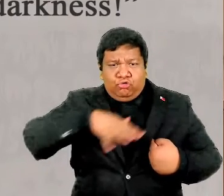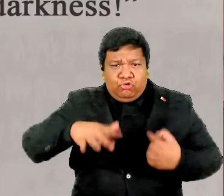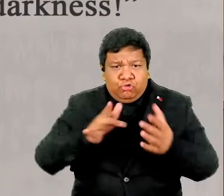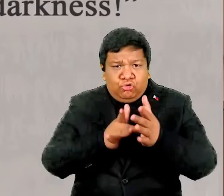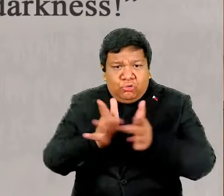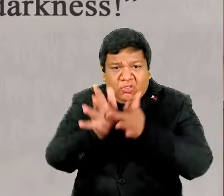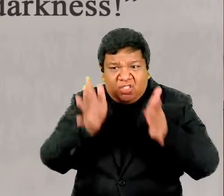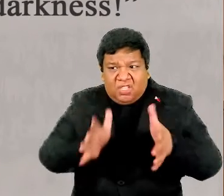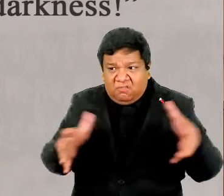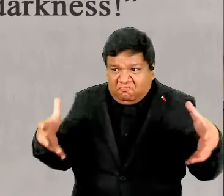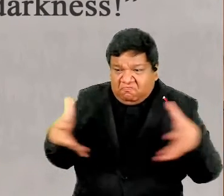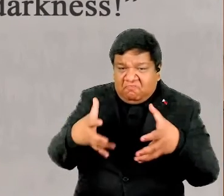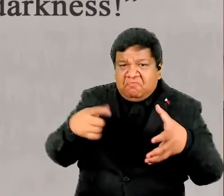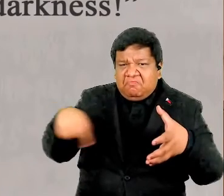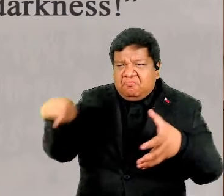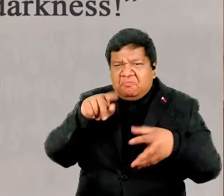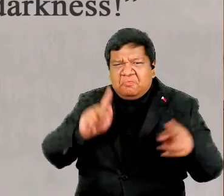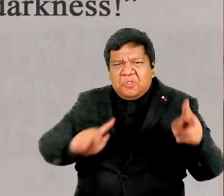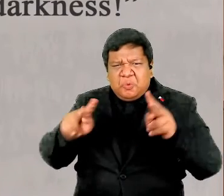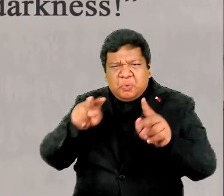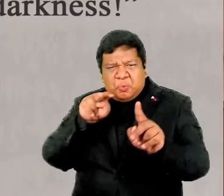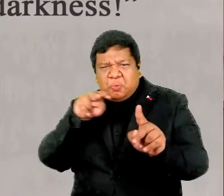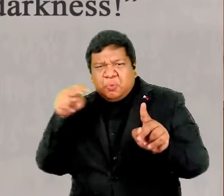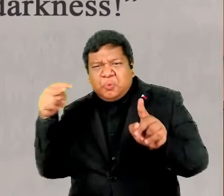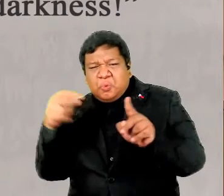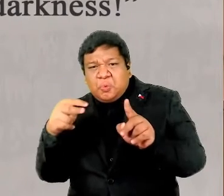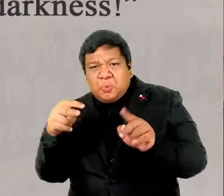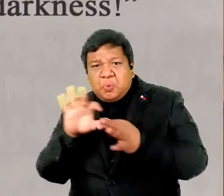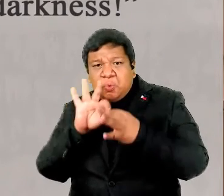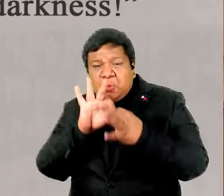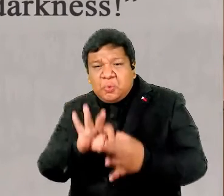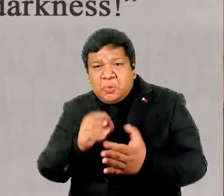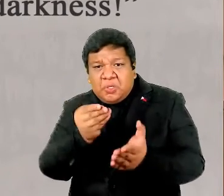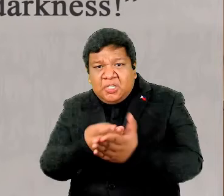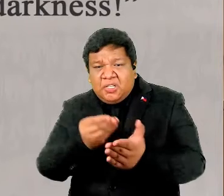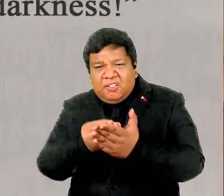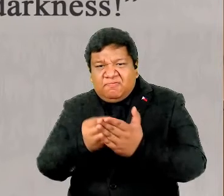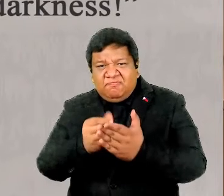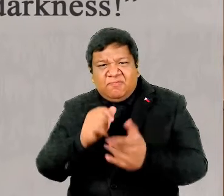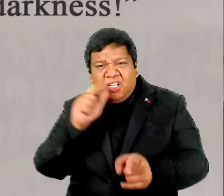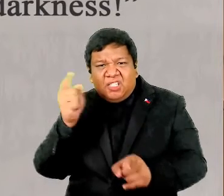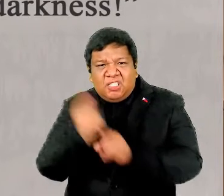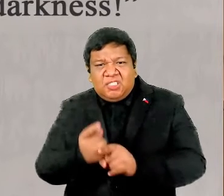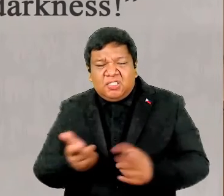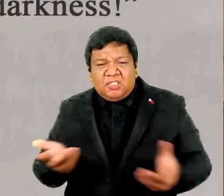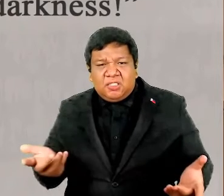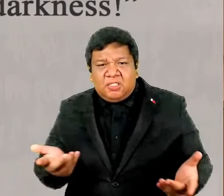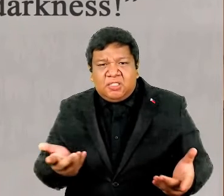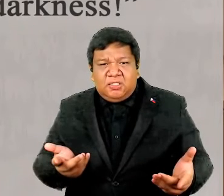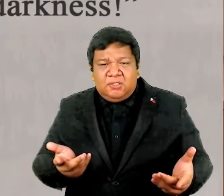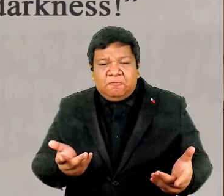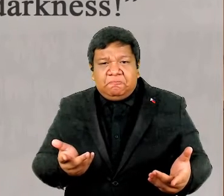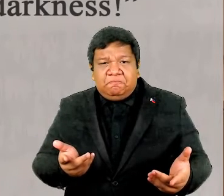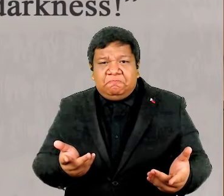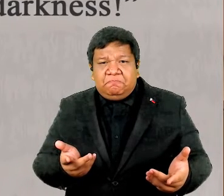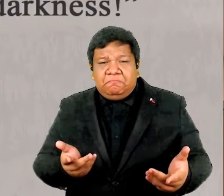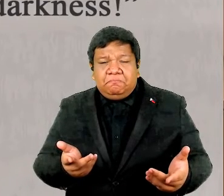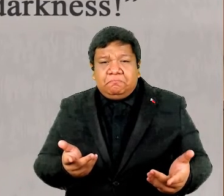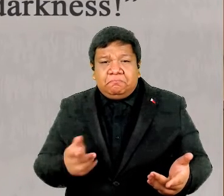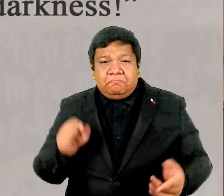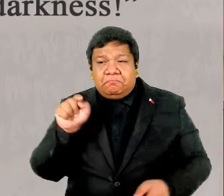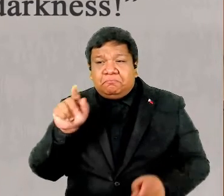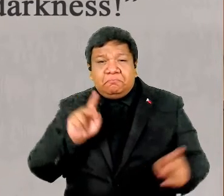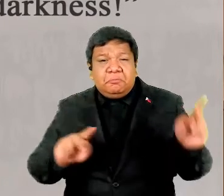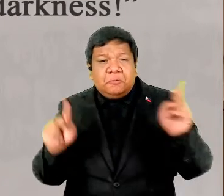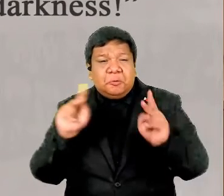community, meron pa ding mga tao na hindi tama ang kanilang pananaw tungkol sa mga kayamanan na pinagkatiwala sa kanila ng Diyos.